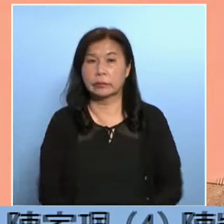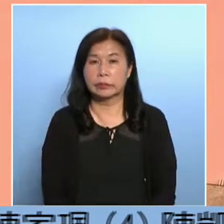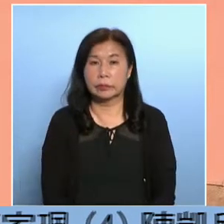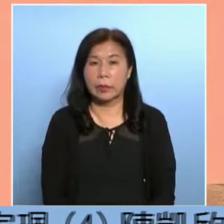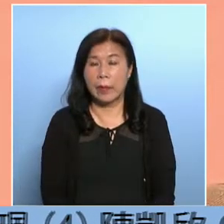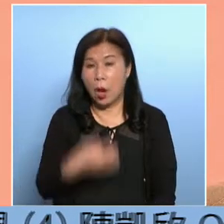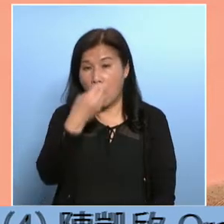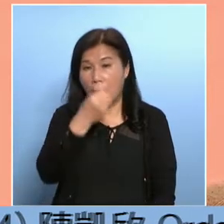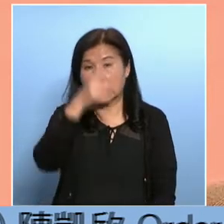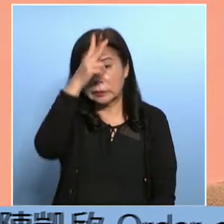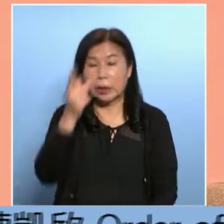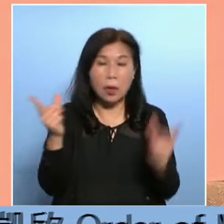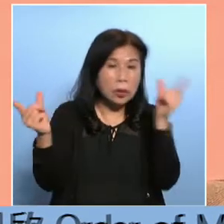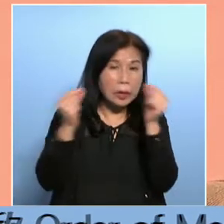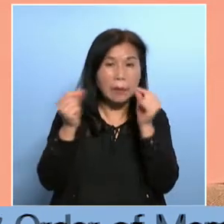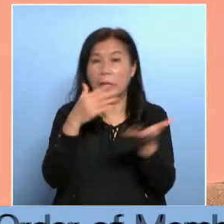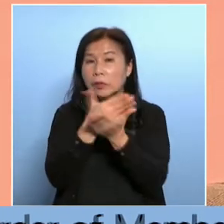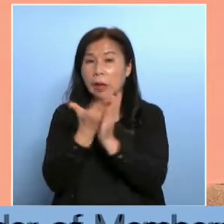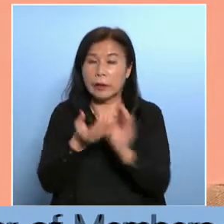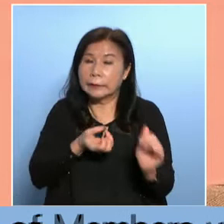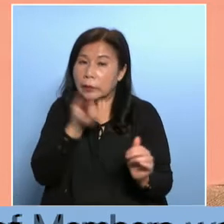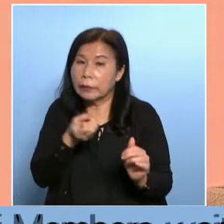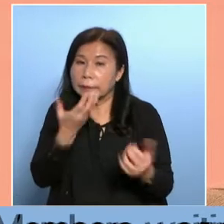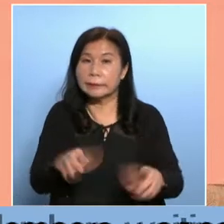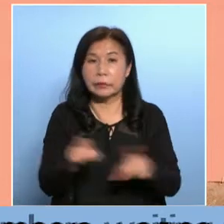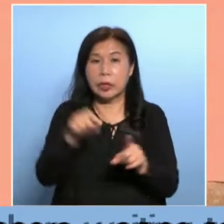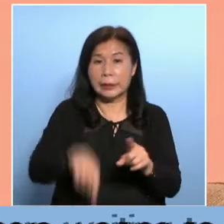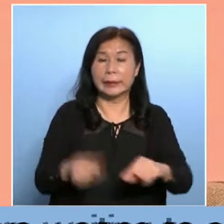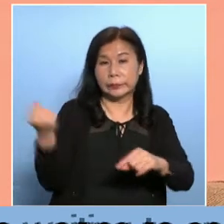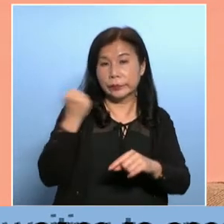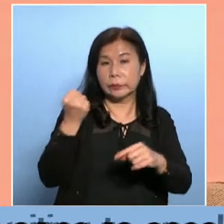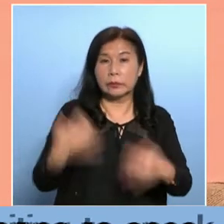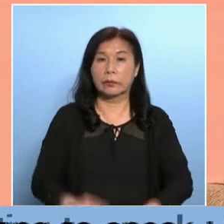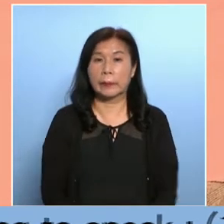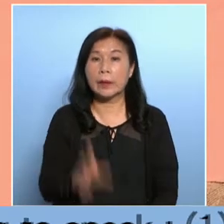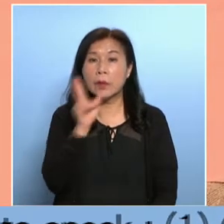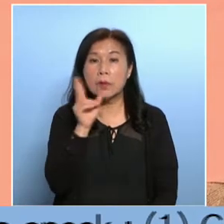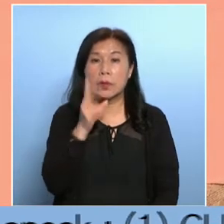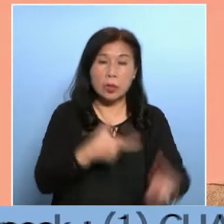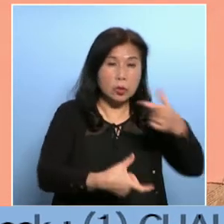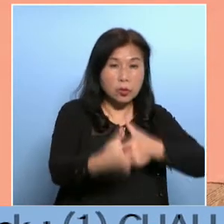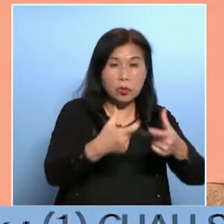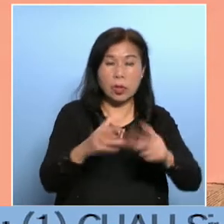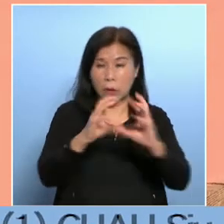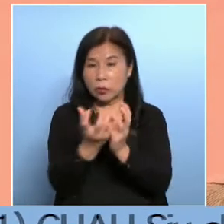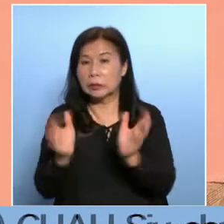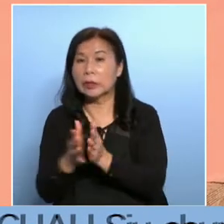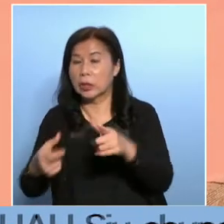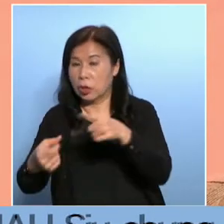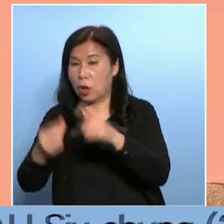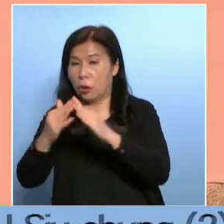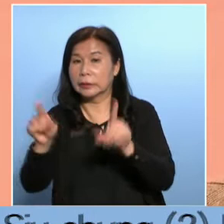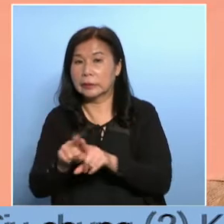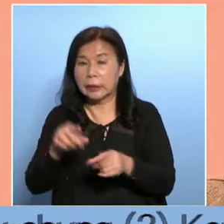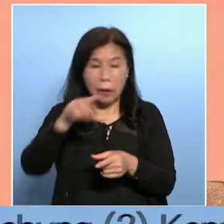better job cooperating with the mainland authorities and different sectors. I know that the government is working hard, for example, working with the business sector